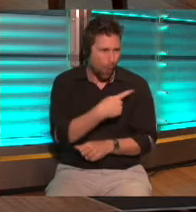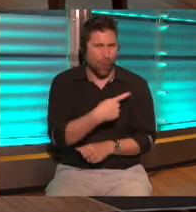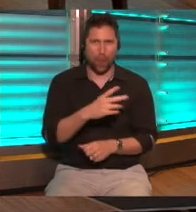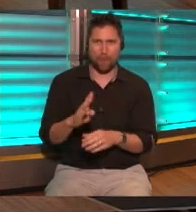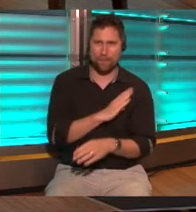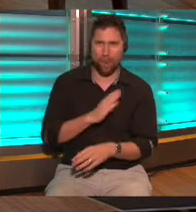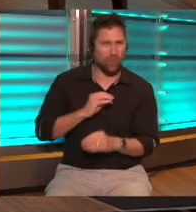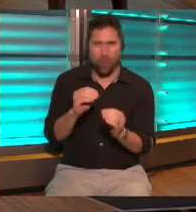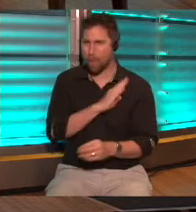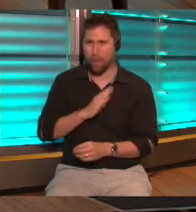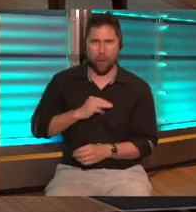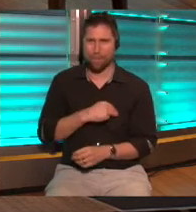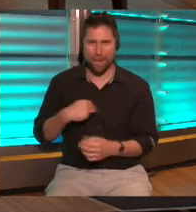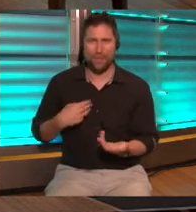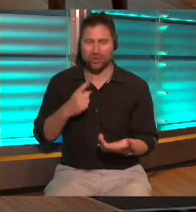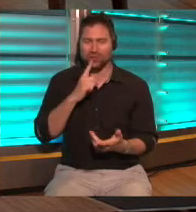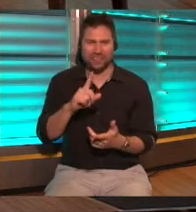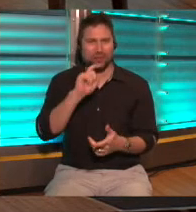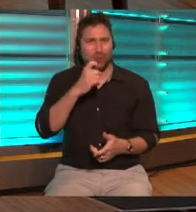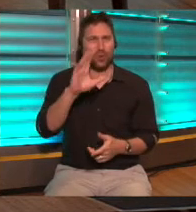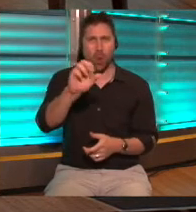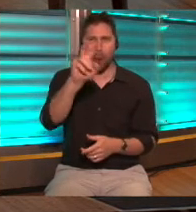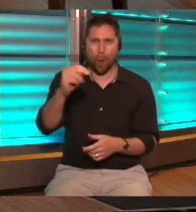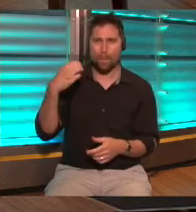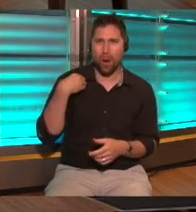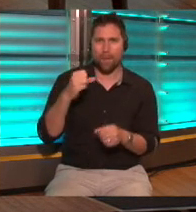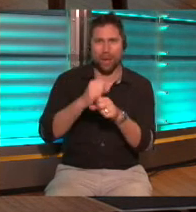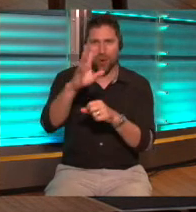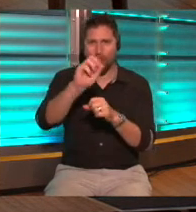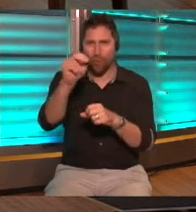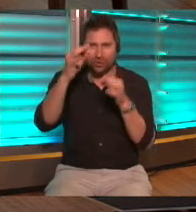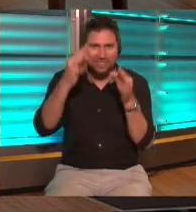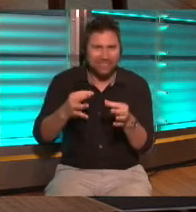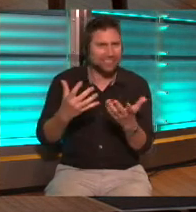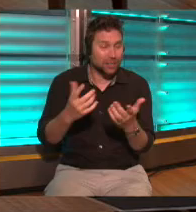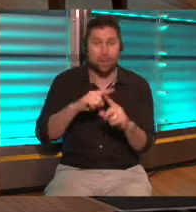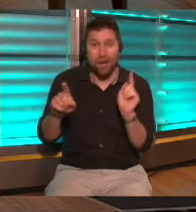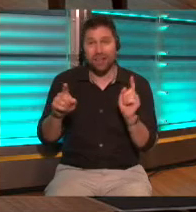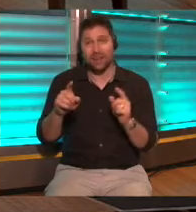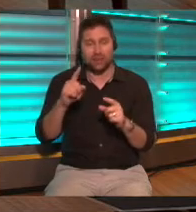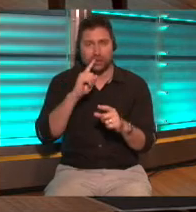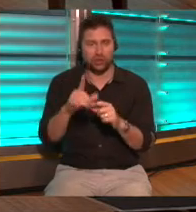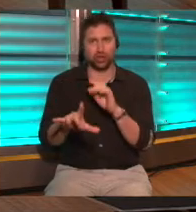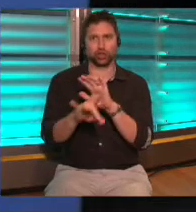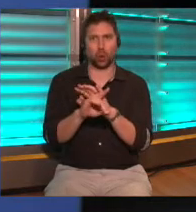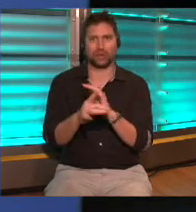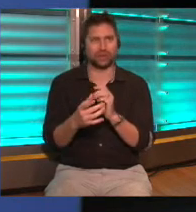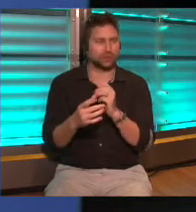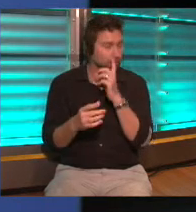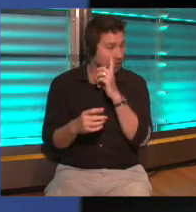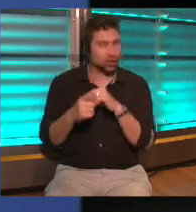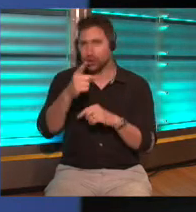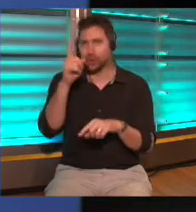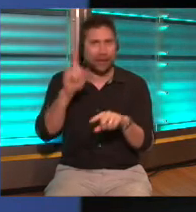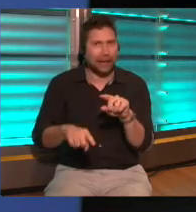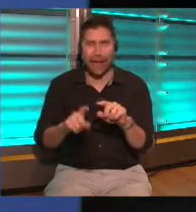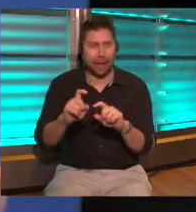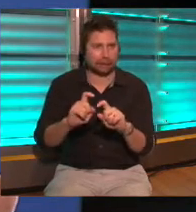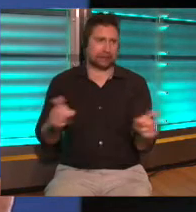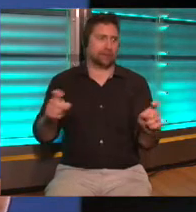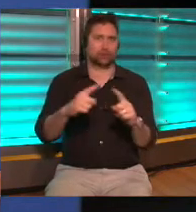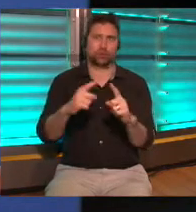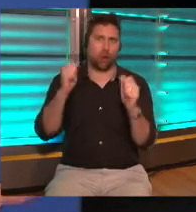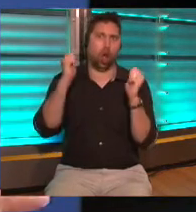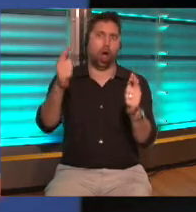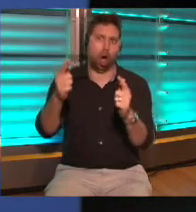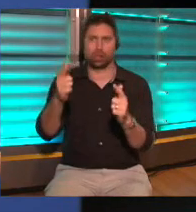in that sense, it's actually kind of cool being your own boss and making your own decisions. But it's a choice. Obviously, you can't give to every worthwhile